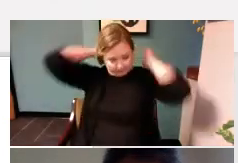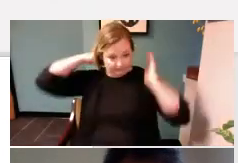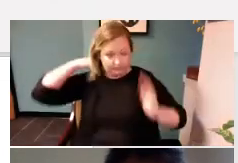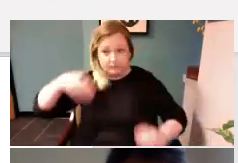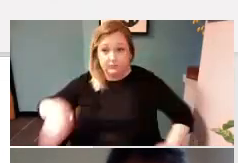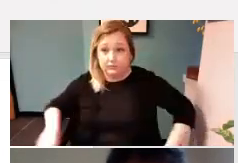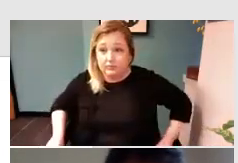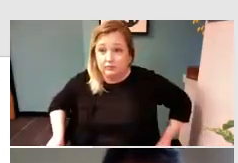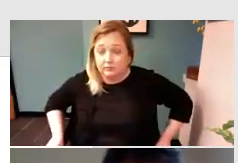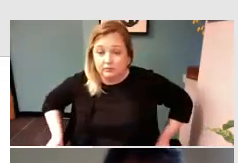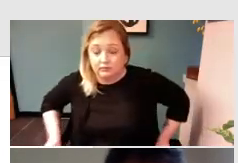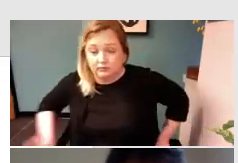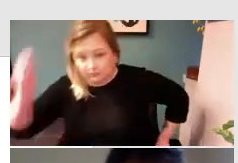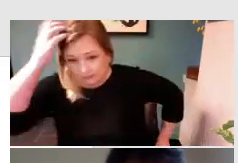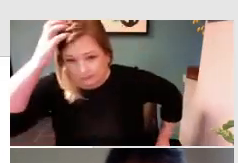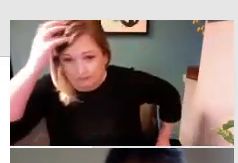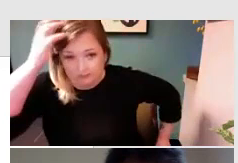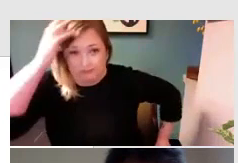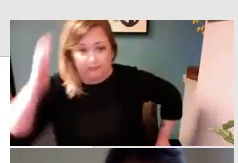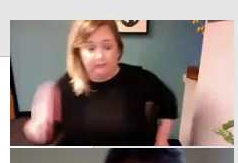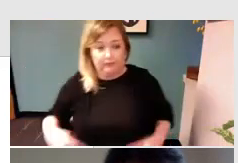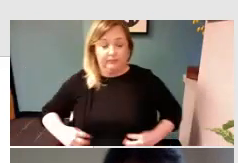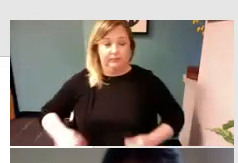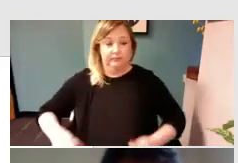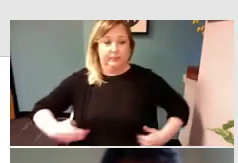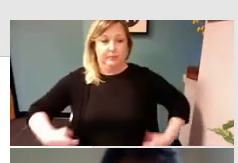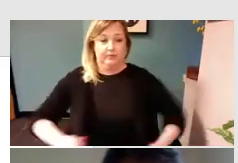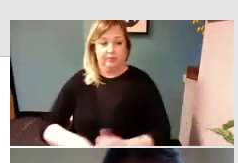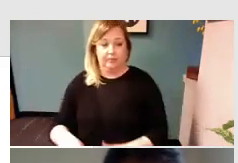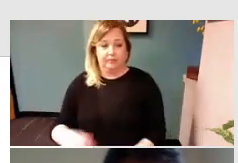Insert stuff, but just give me one second. Let's say I have this.